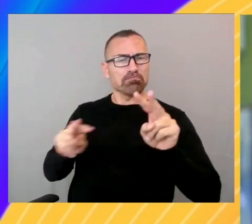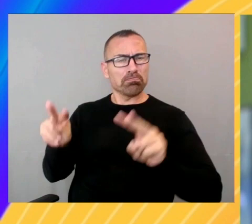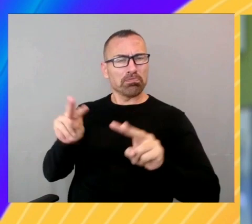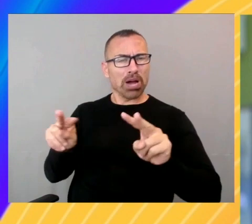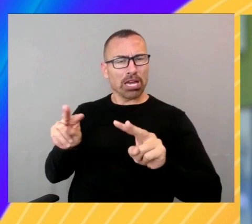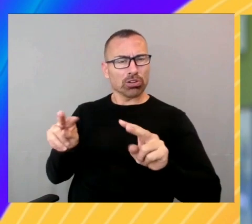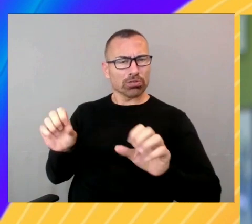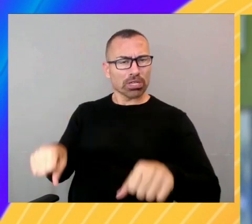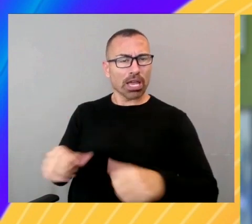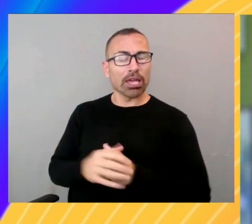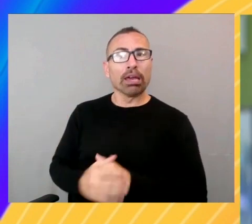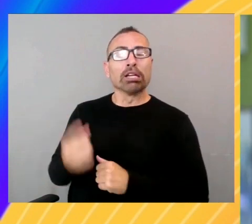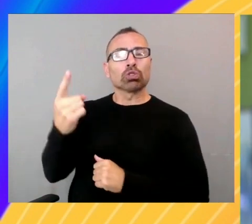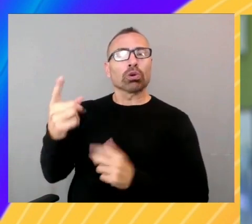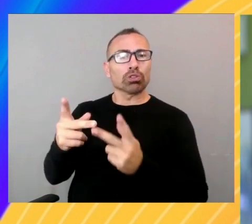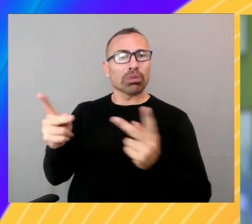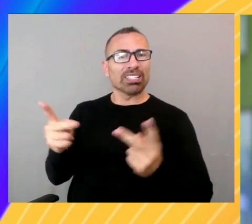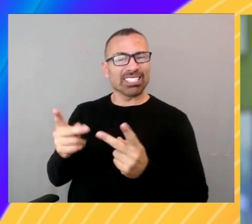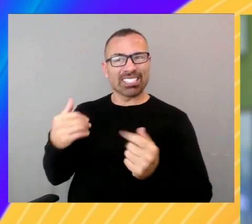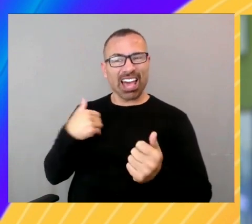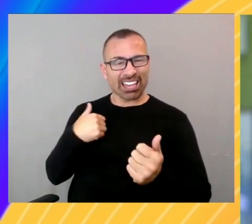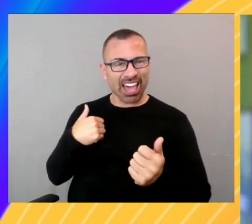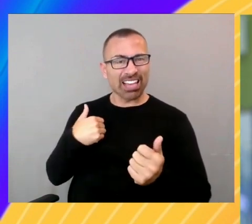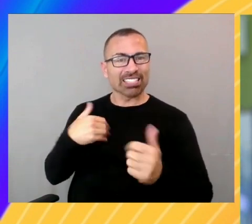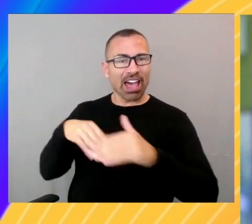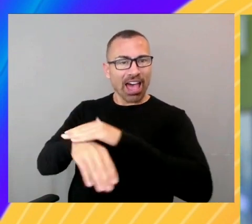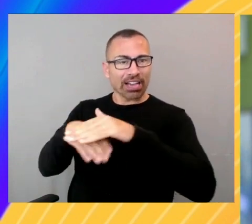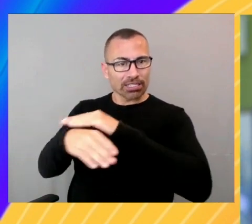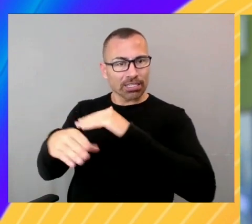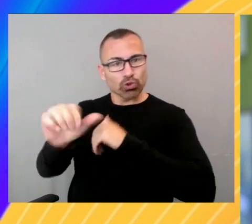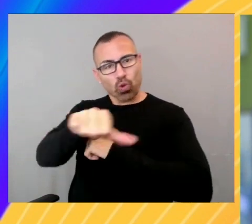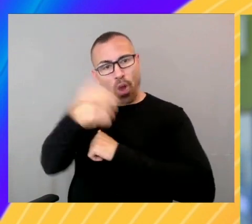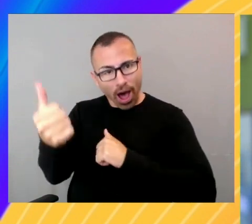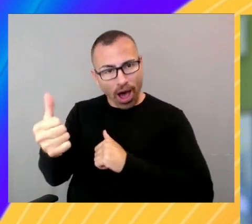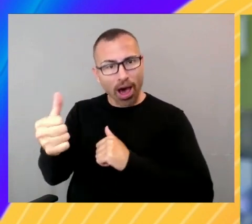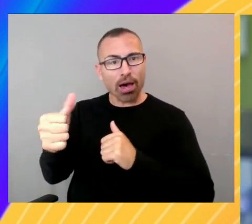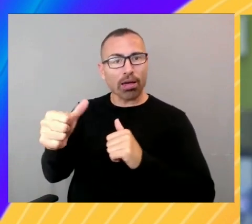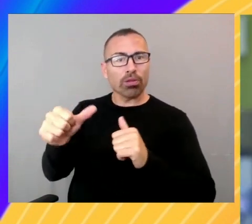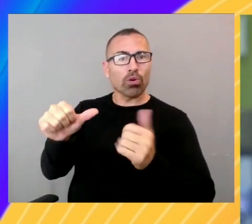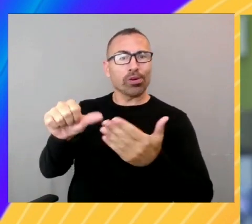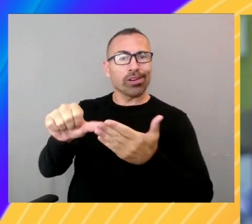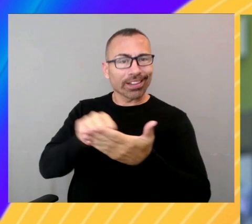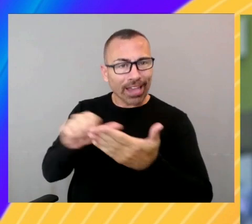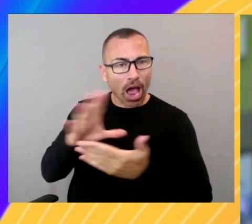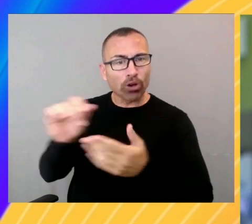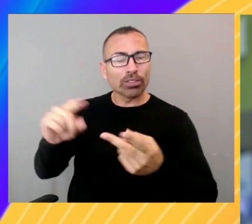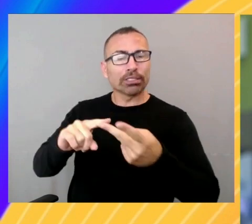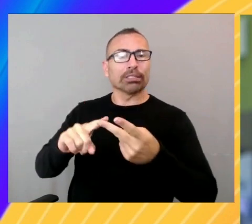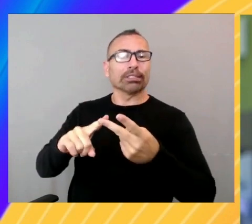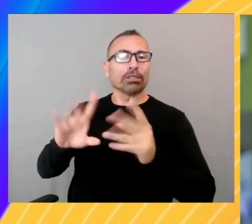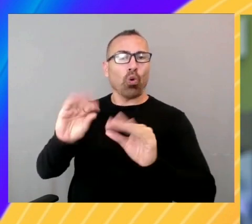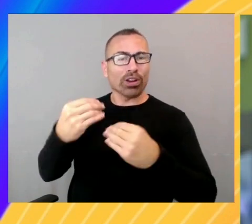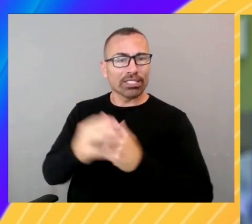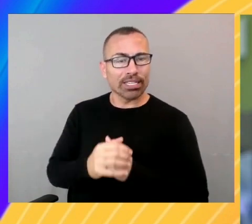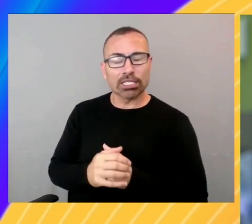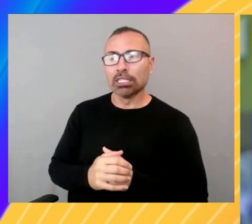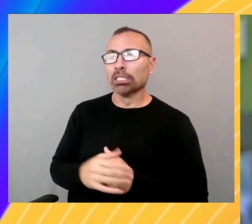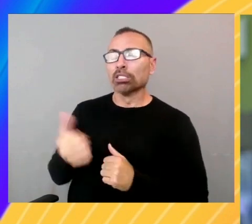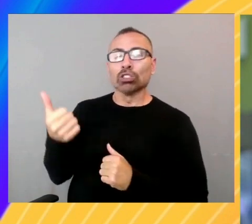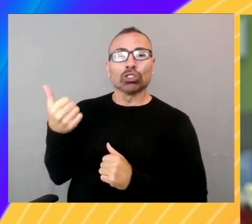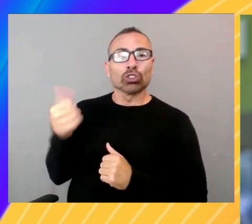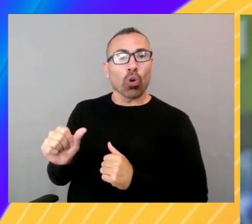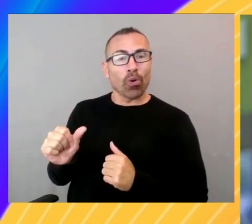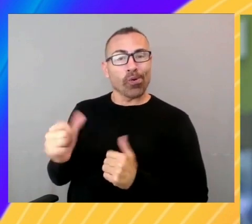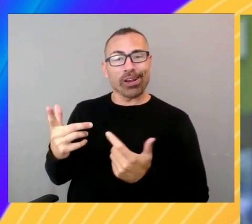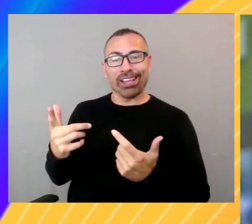into all the other accounts in the organization. So you just getting any type of service, any type of management of a service delegated out of the management account